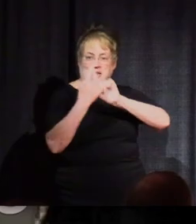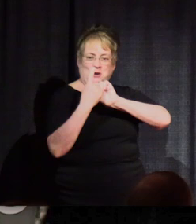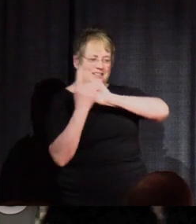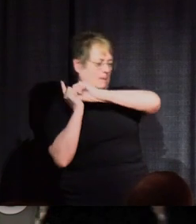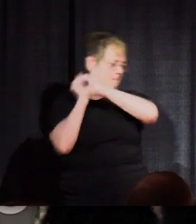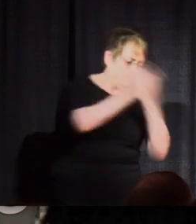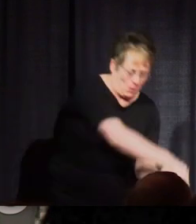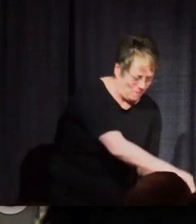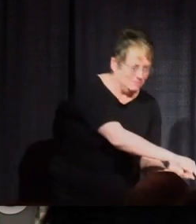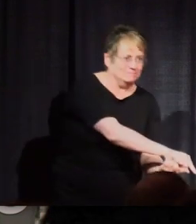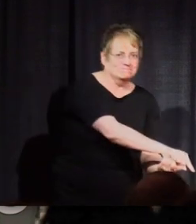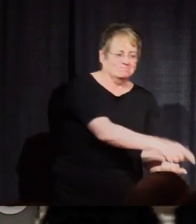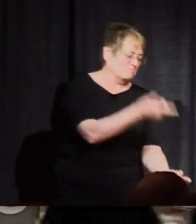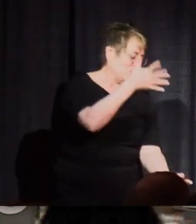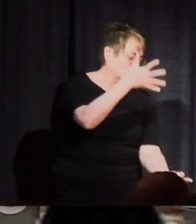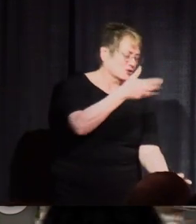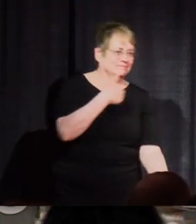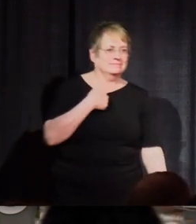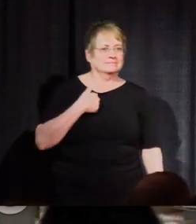in i throw him to his back